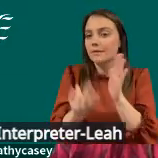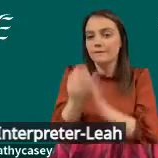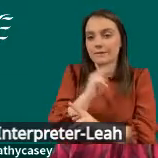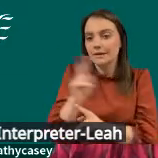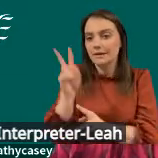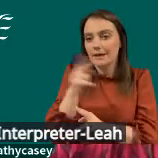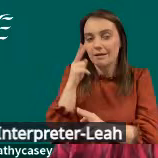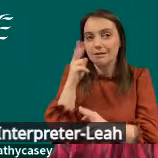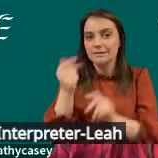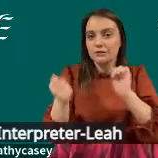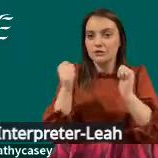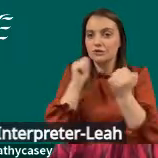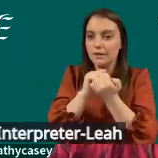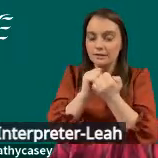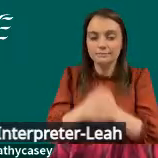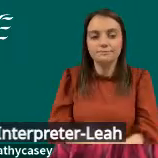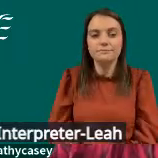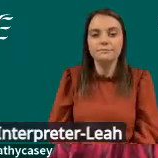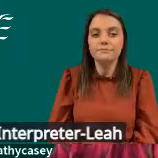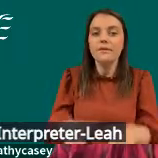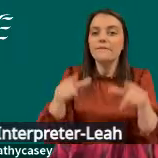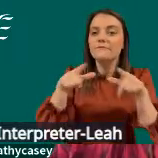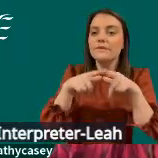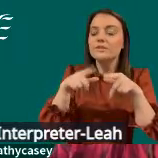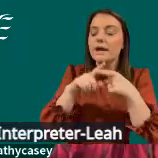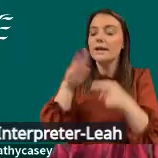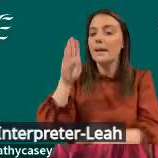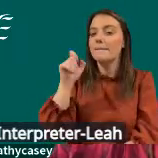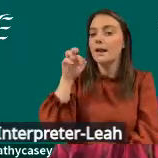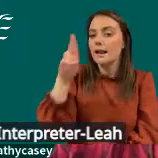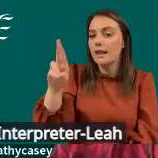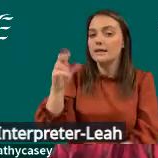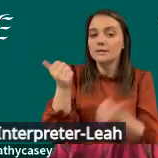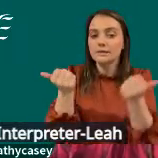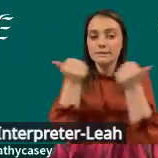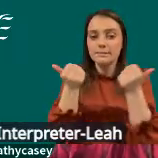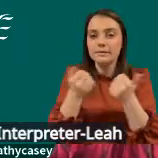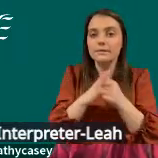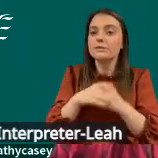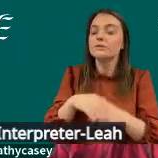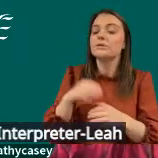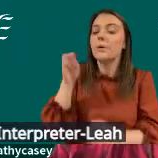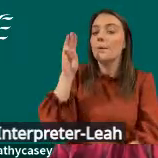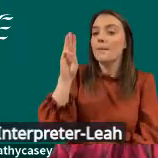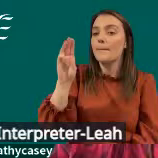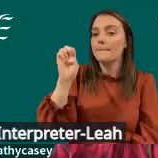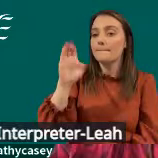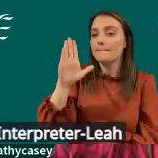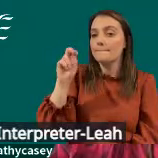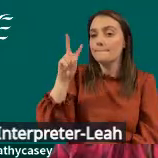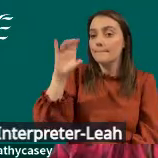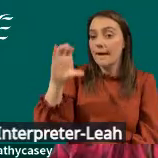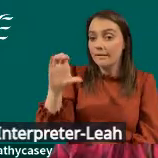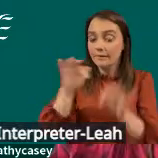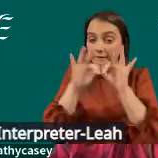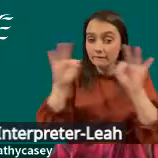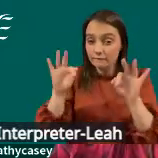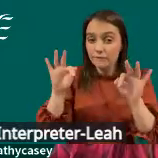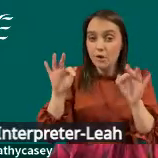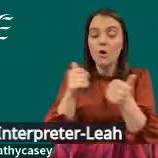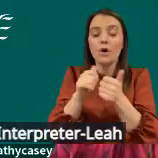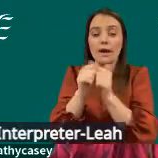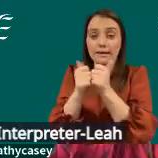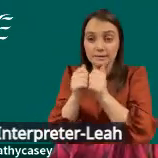What about our vagina and bladder symptoms? Well, pelvic floor exercises are very important. We can use local estrogen